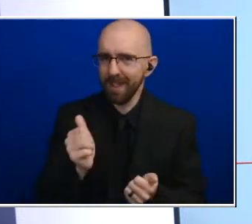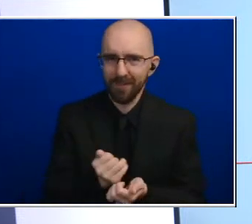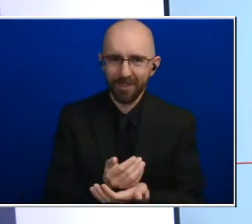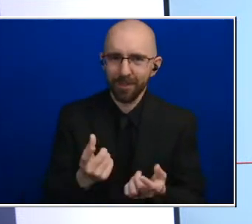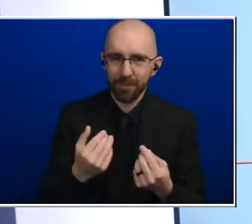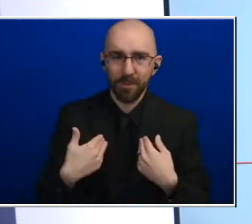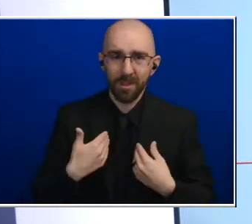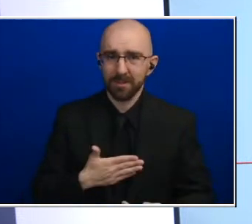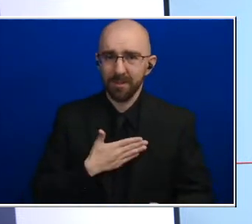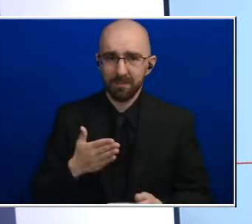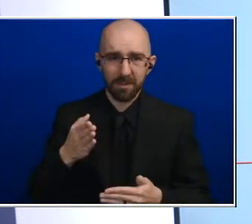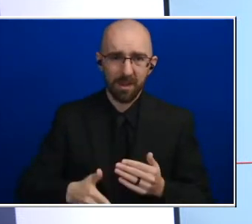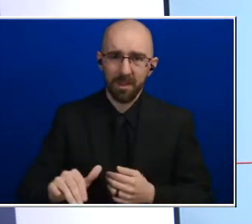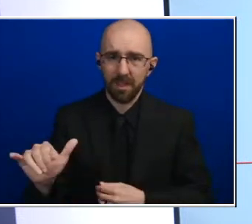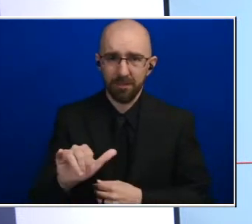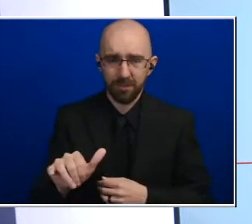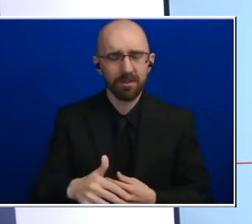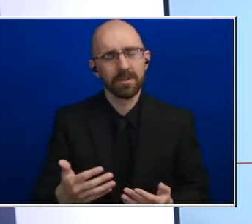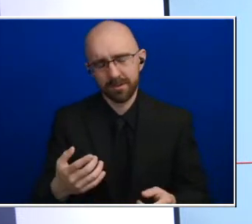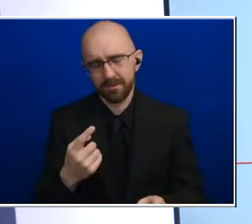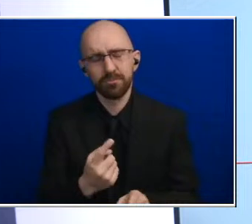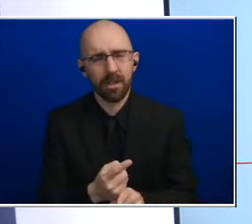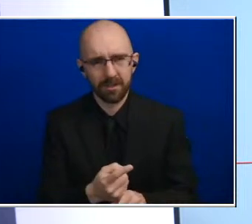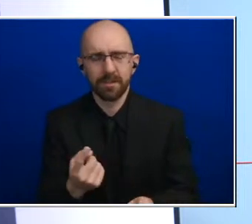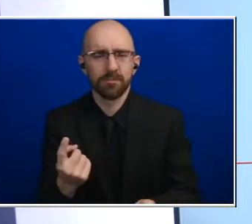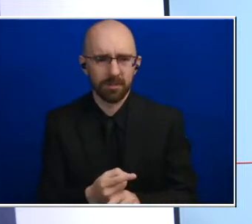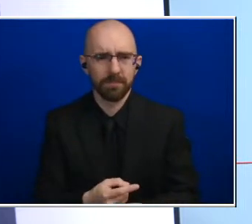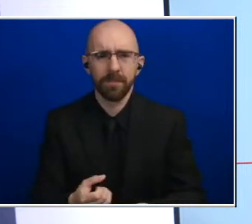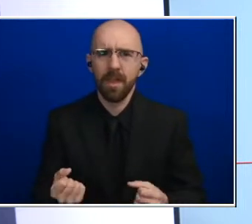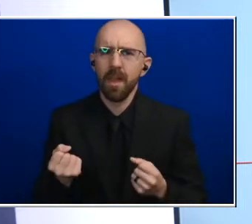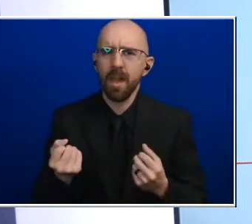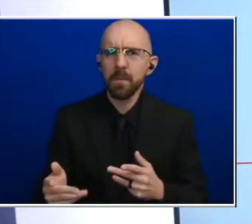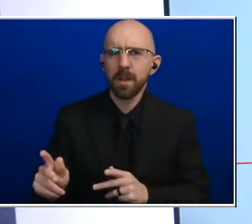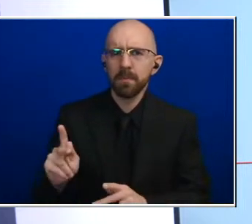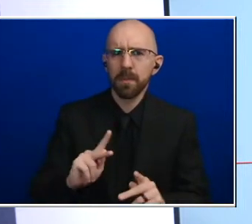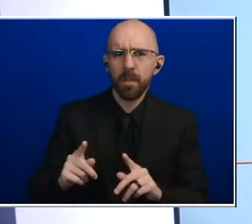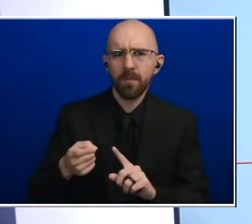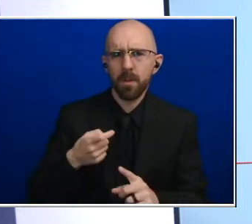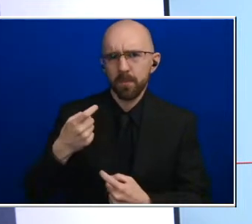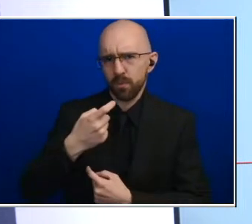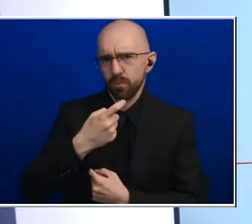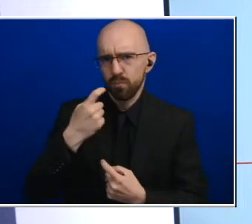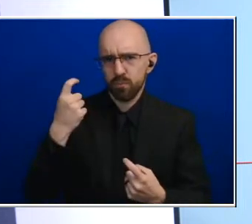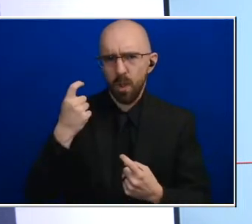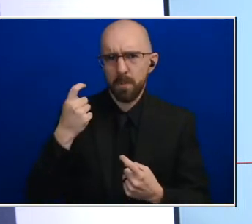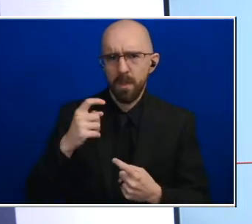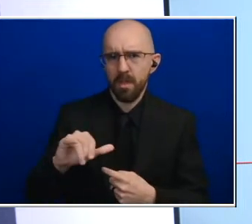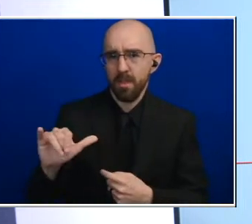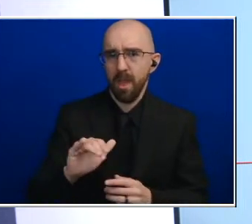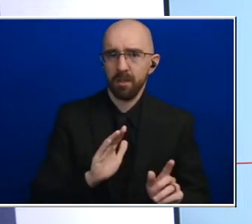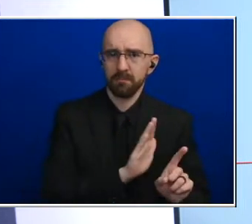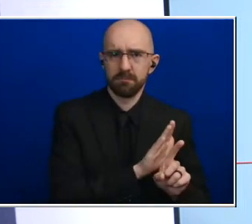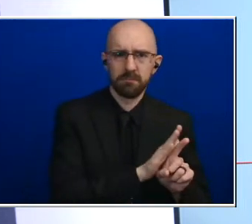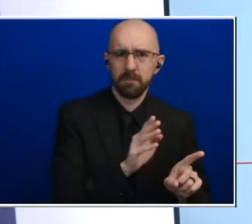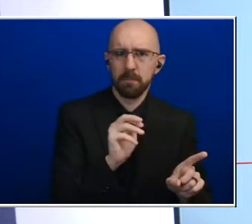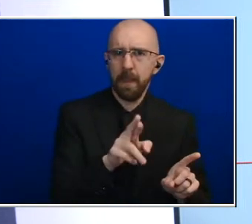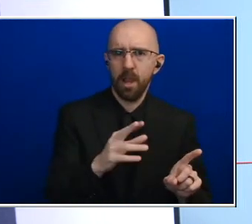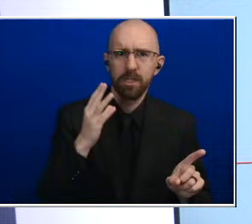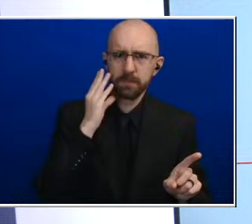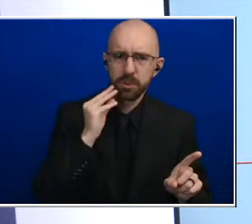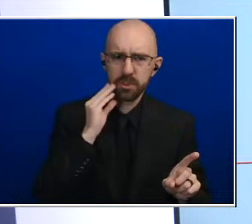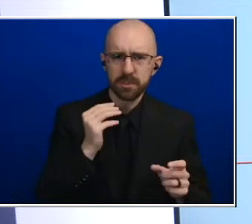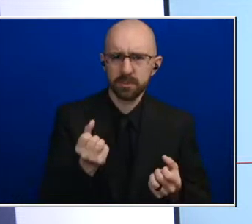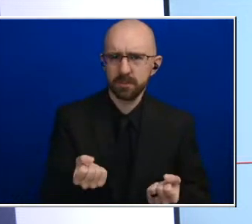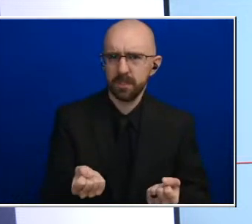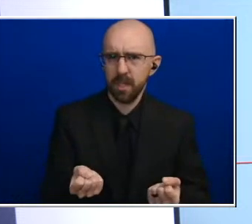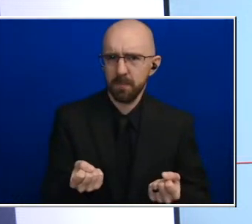That's correct. That is correct. How many people from a trauma like the one Mayor Skoo experienced, is there a sense that